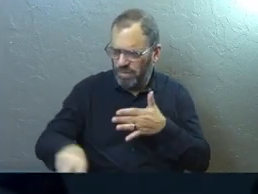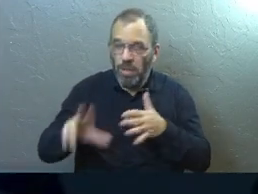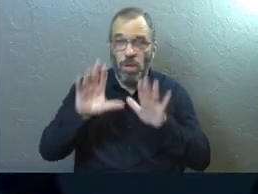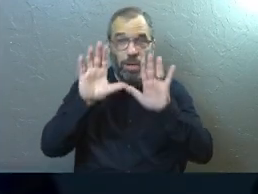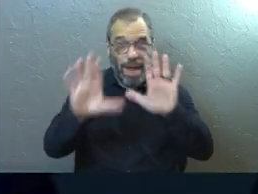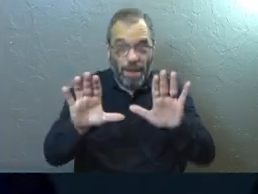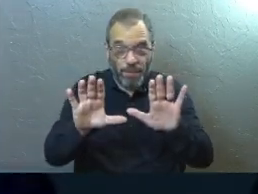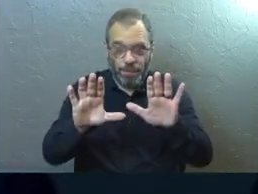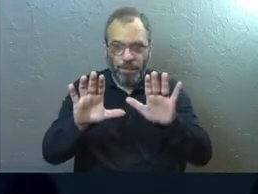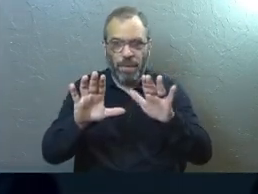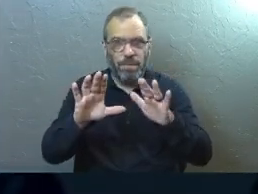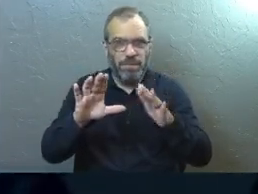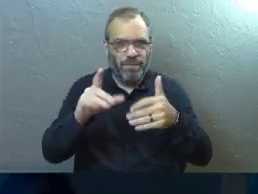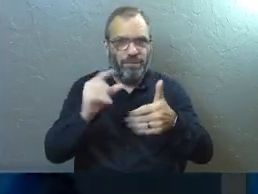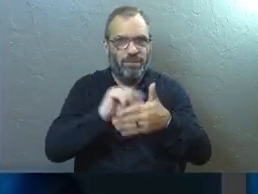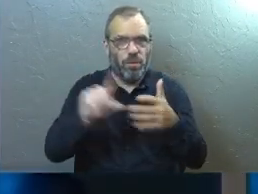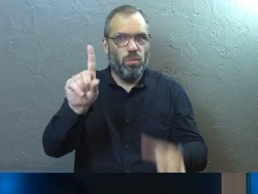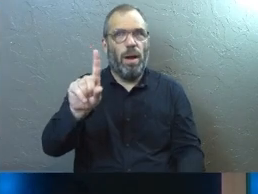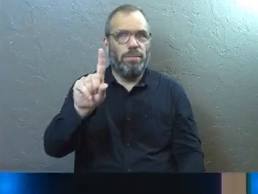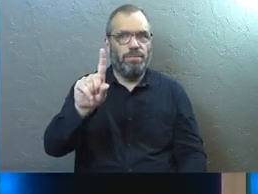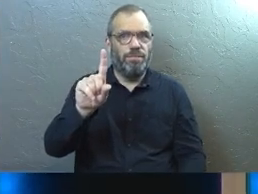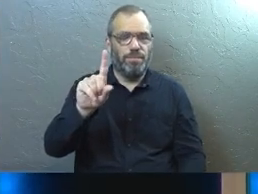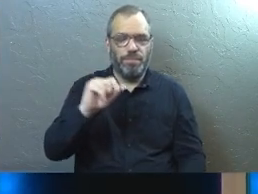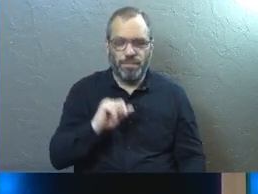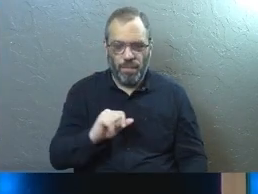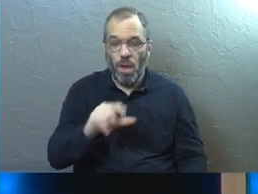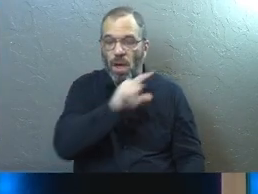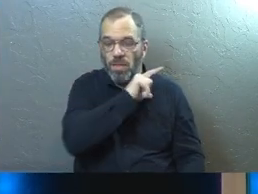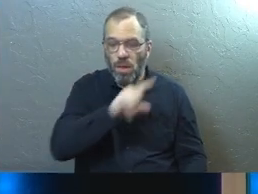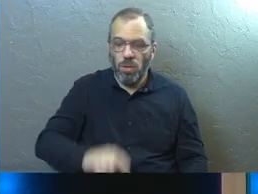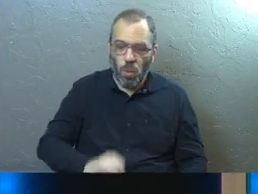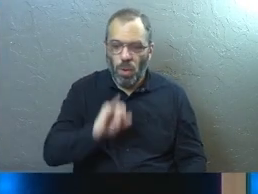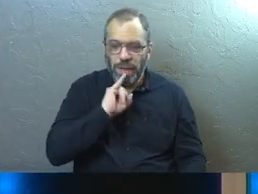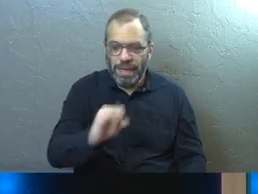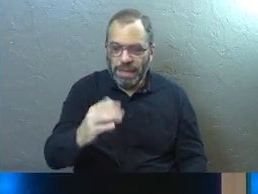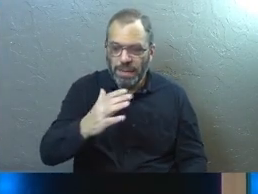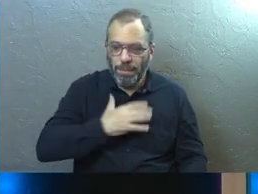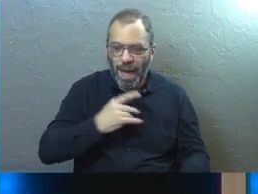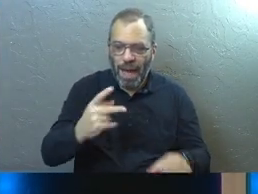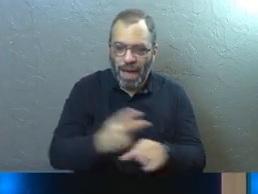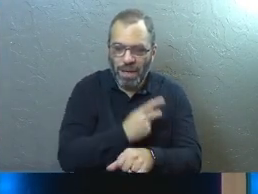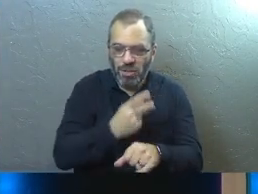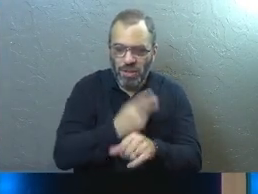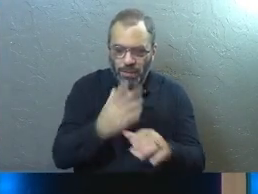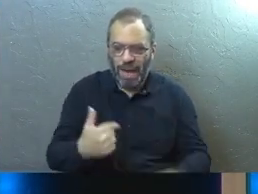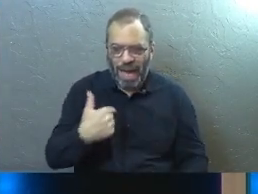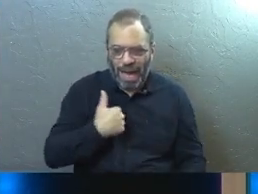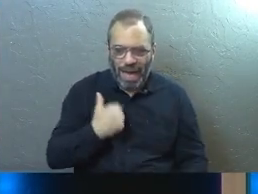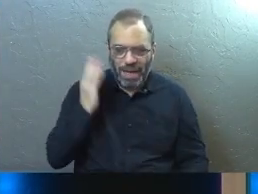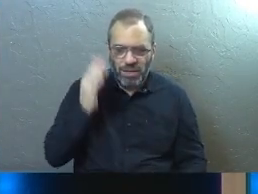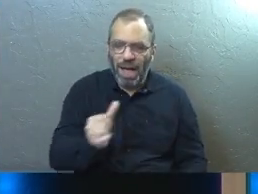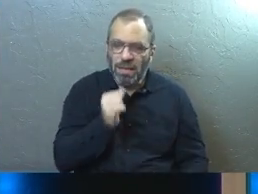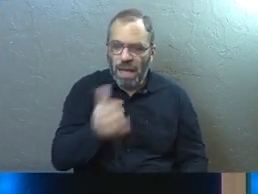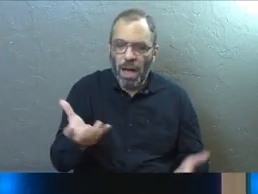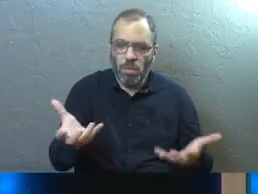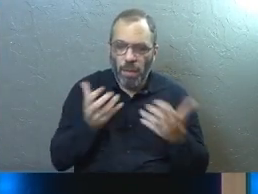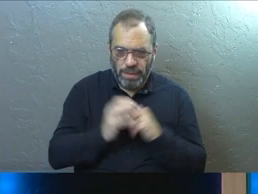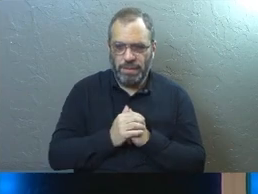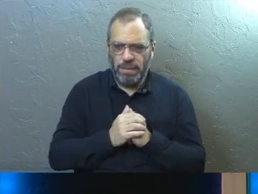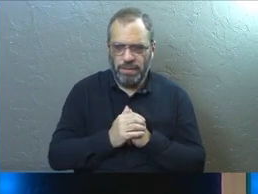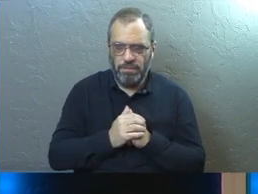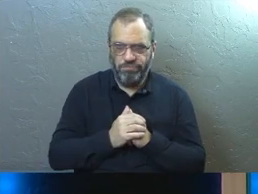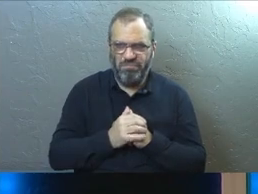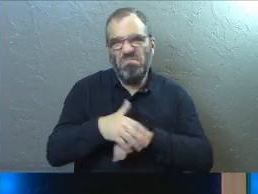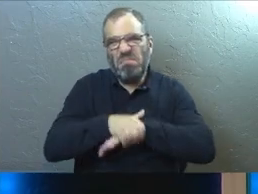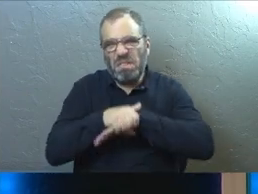go back all the way to the top. Psalm 23, verse 1, the Lord is my shepherd, I shall not want. Such